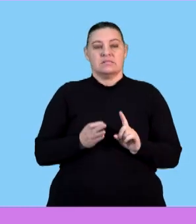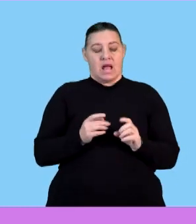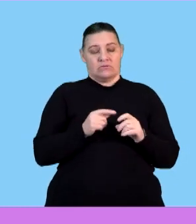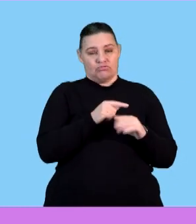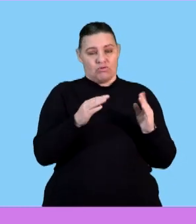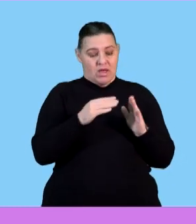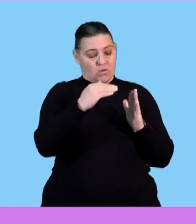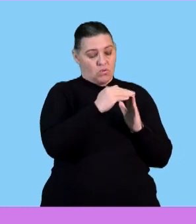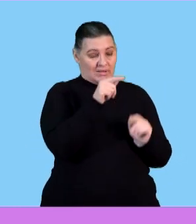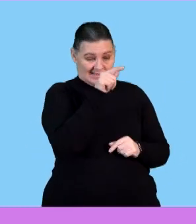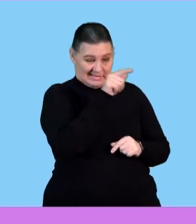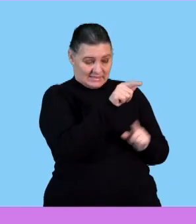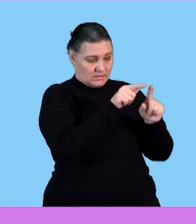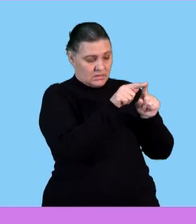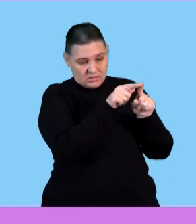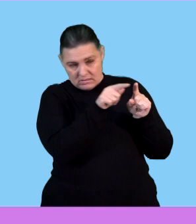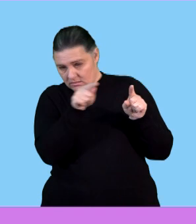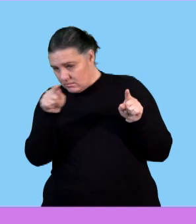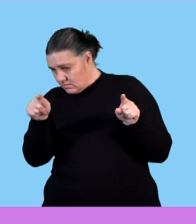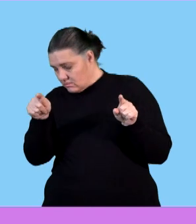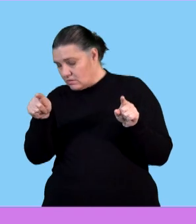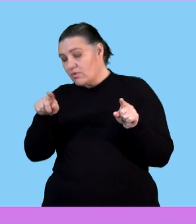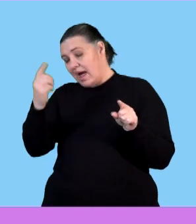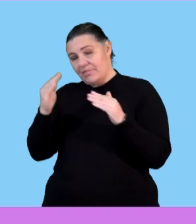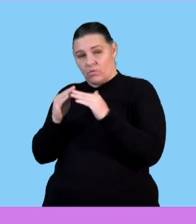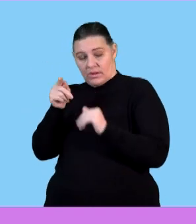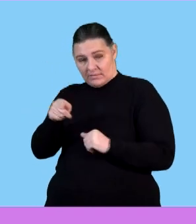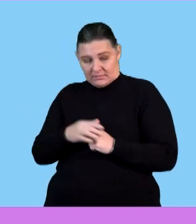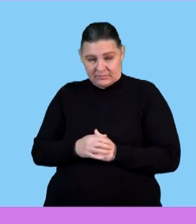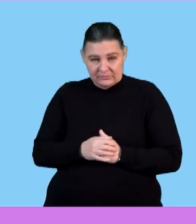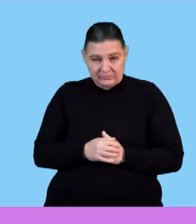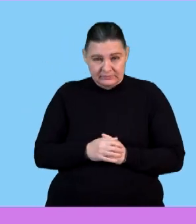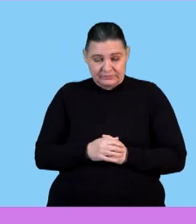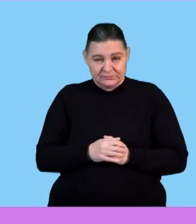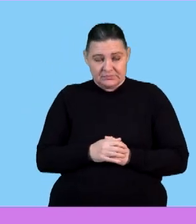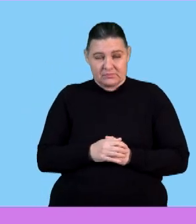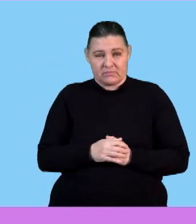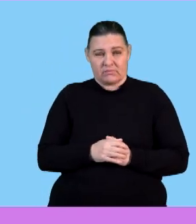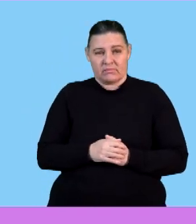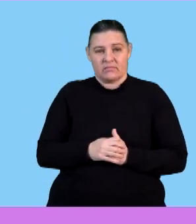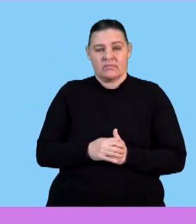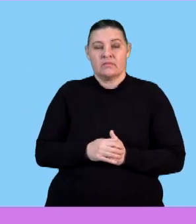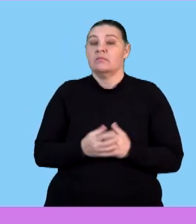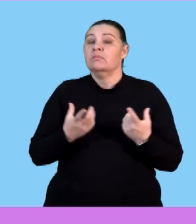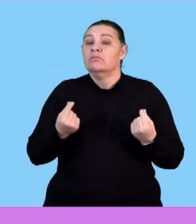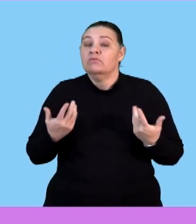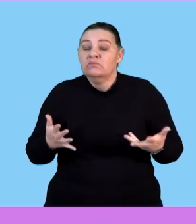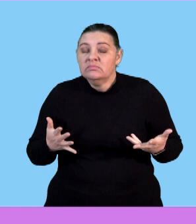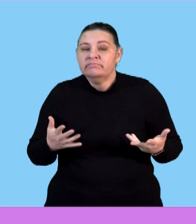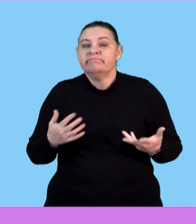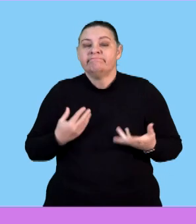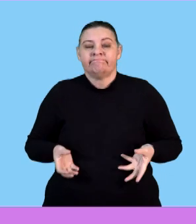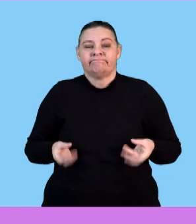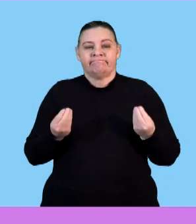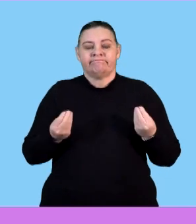with the ruler at the point on the one corner and measure to the other corner. And when I did that, I